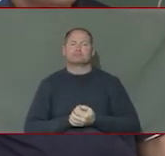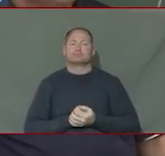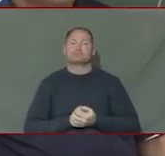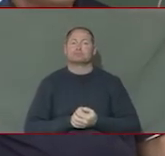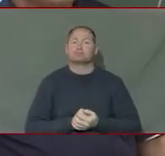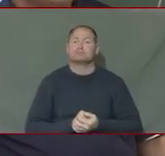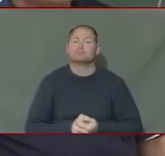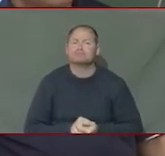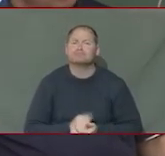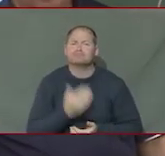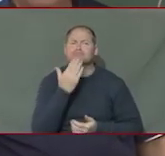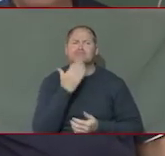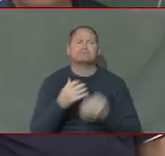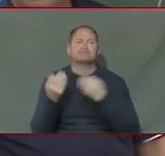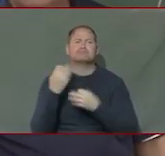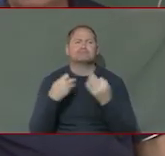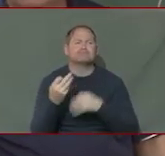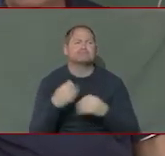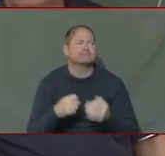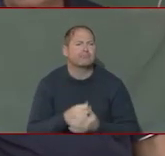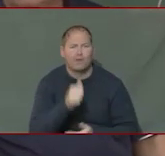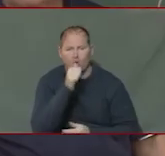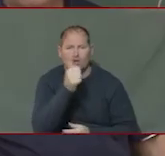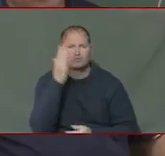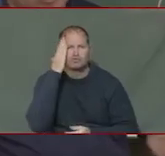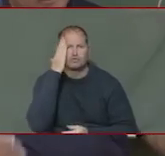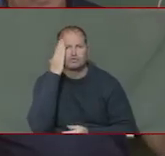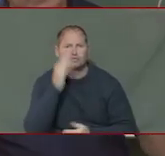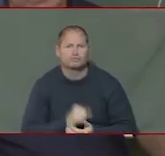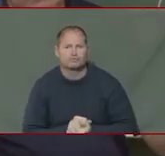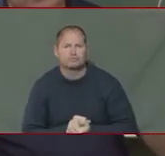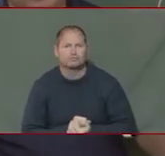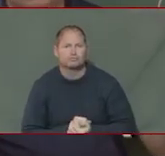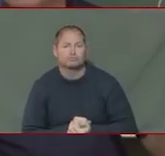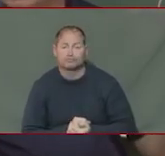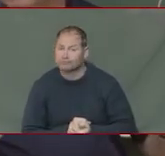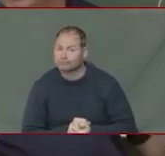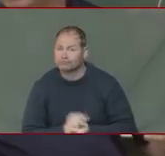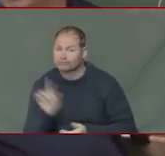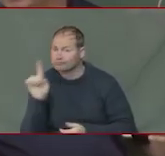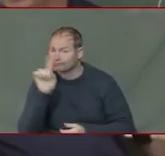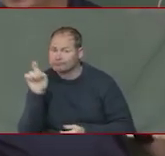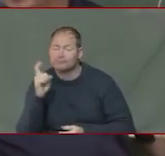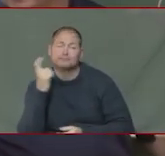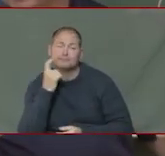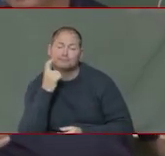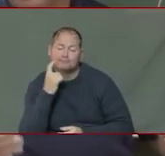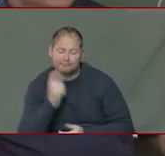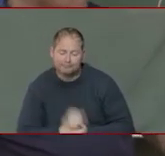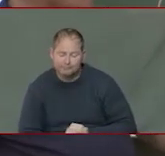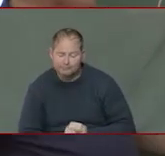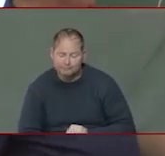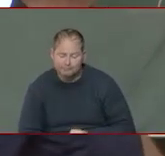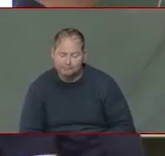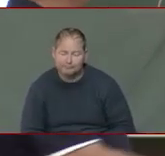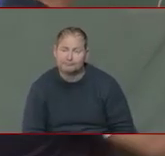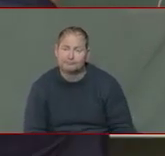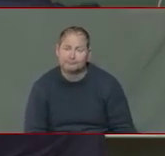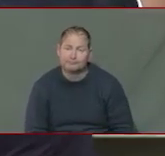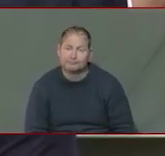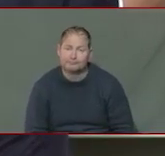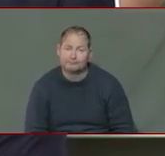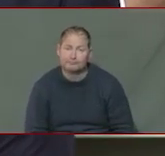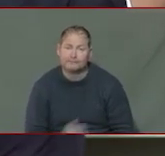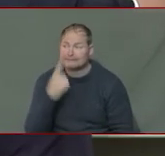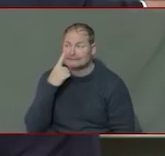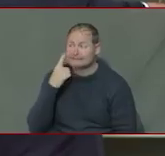So just put it in a sentence. All of you know the answer. Remember, we always ask easy questions in life sciences. We said, look